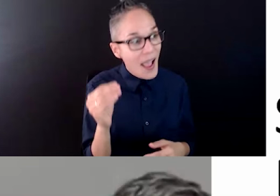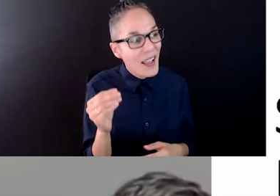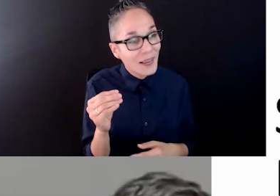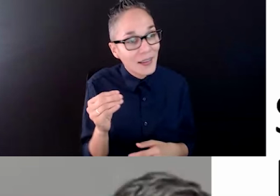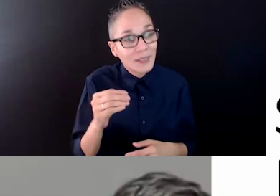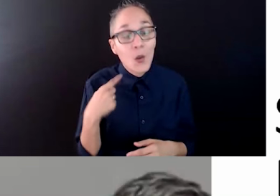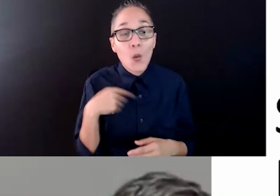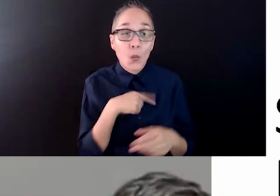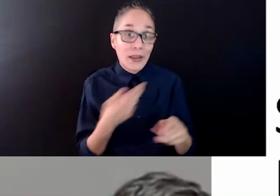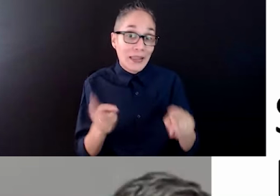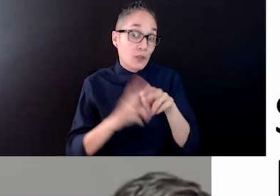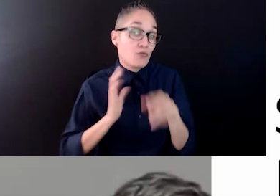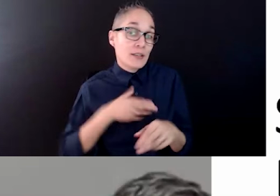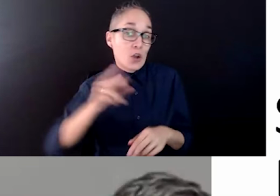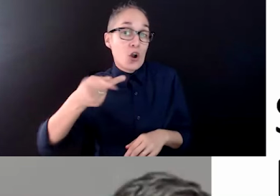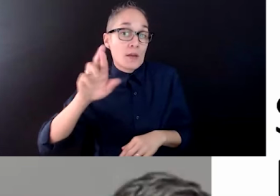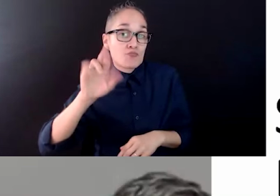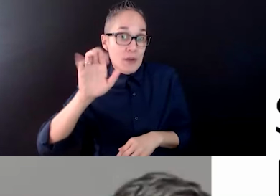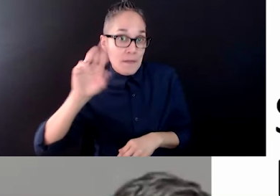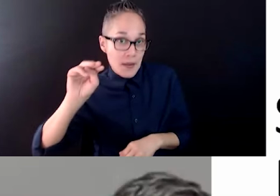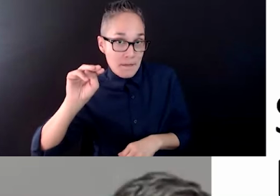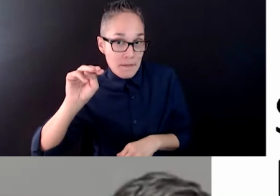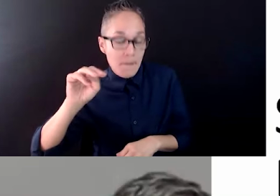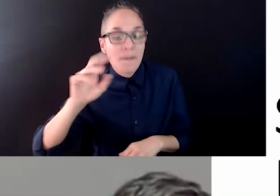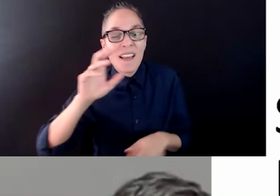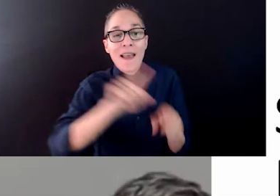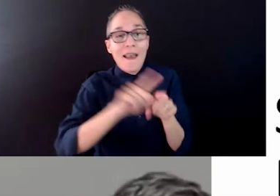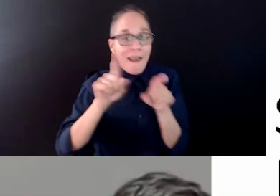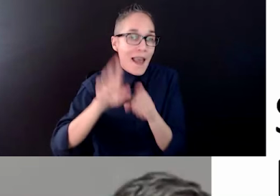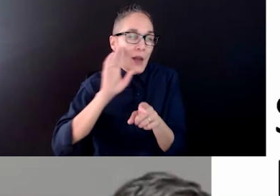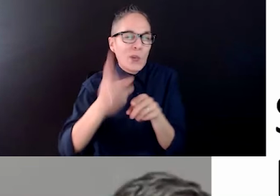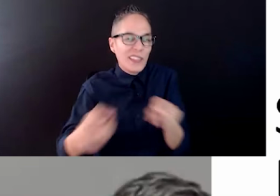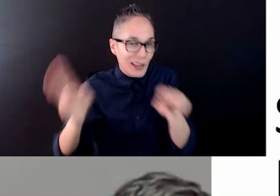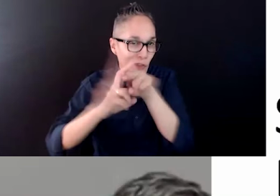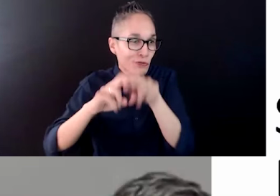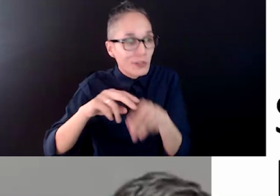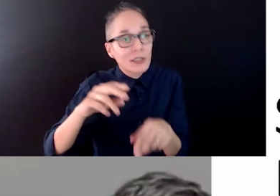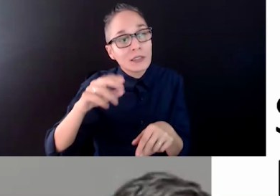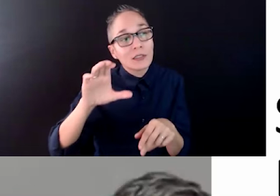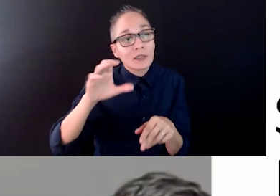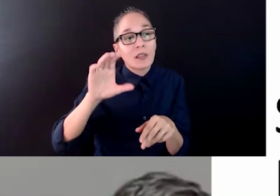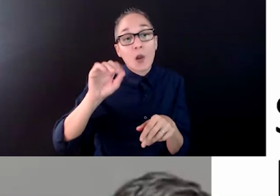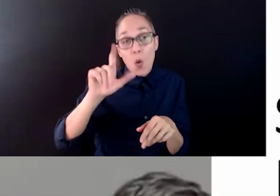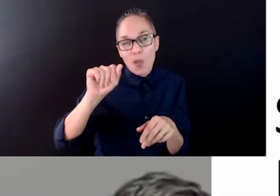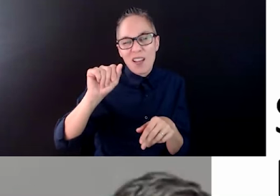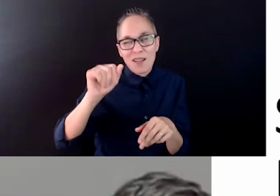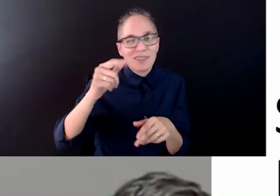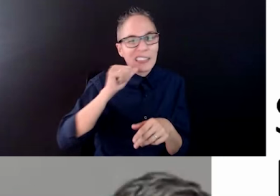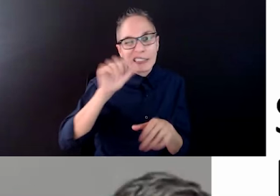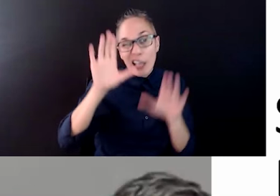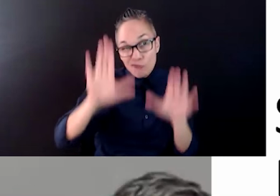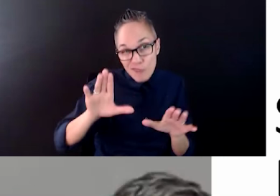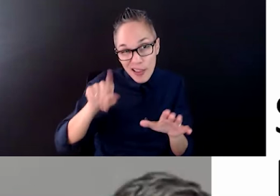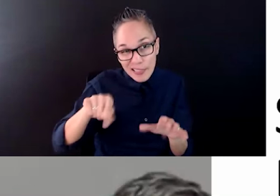not only increase the premium for us, and it's also going to increase by the cost of COLA. It's not that great this year,